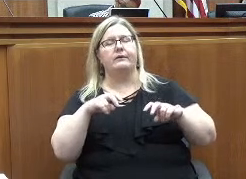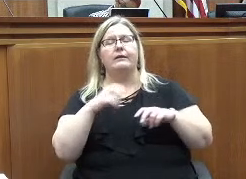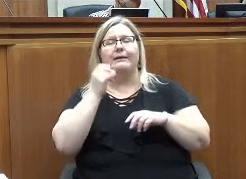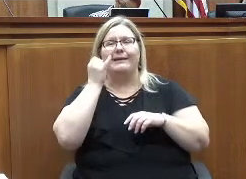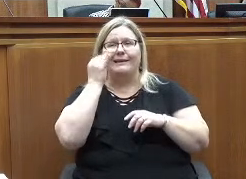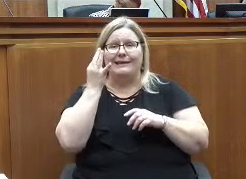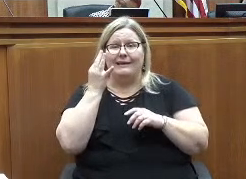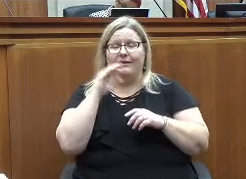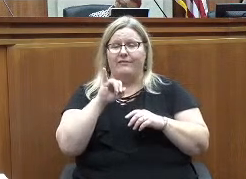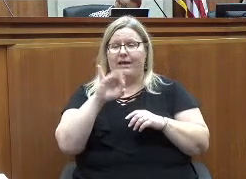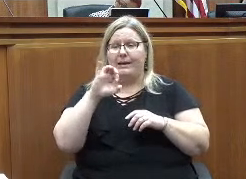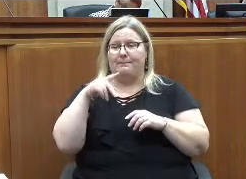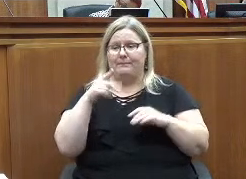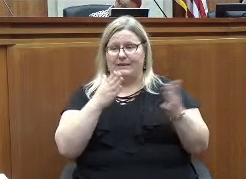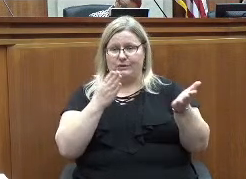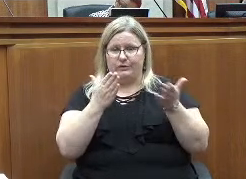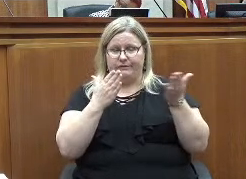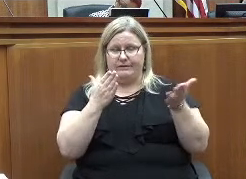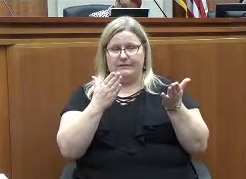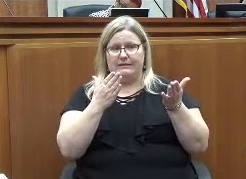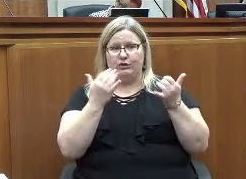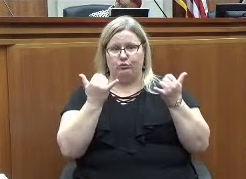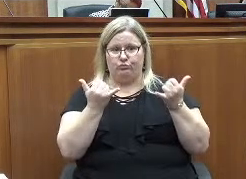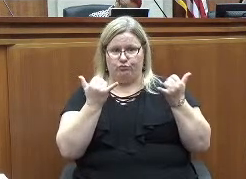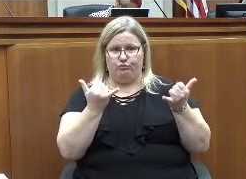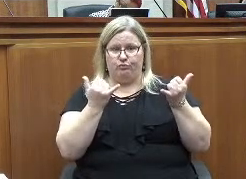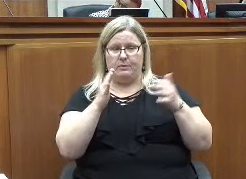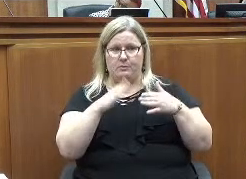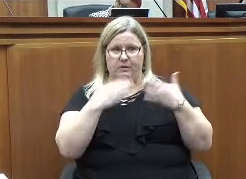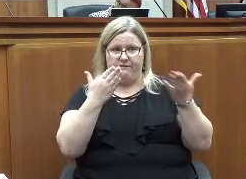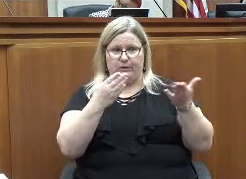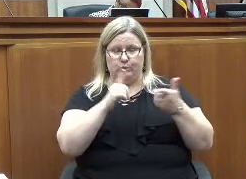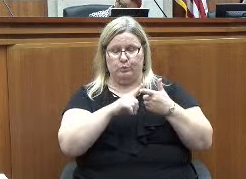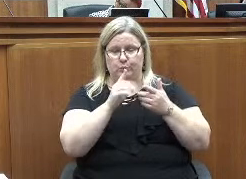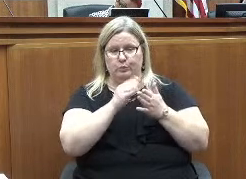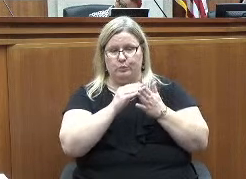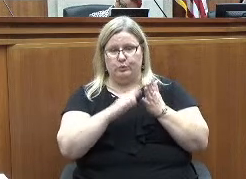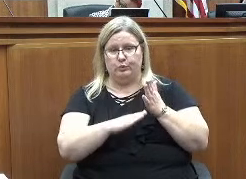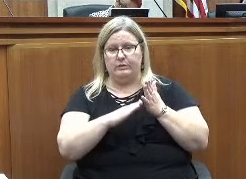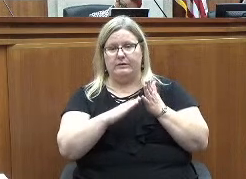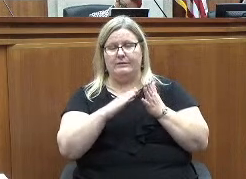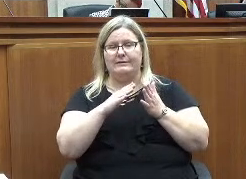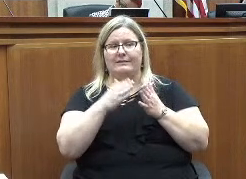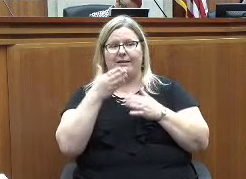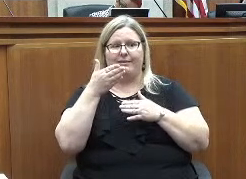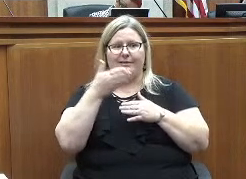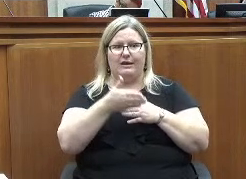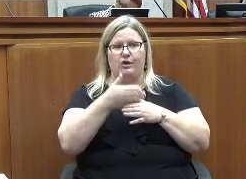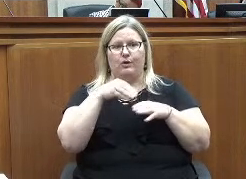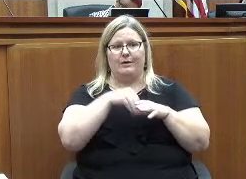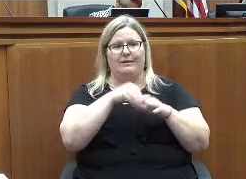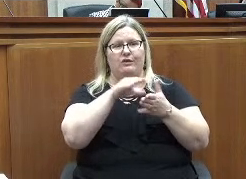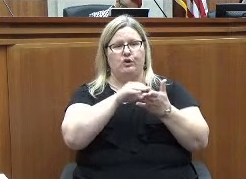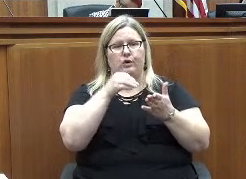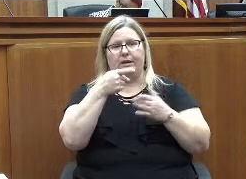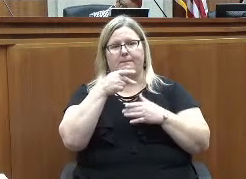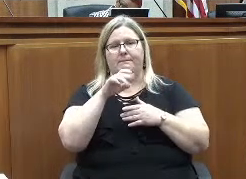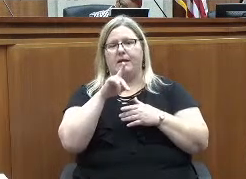whether or not IEP services are currently being provided to students at the existing learning